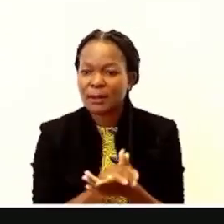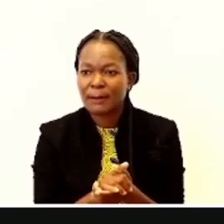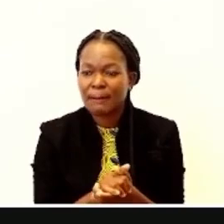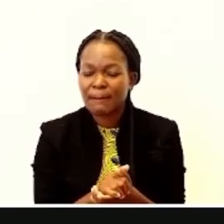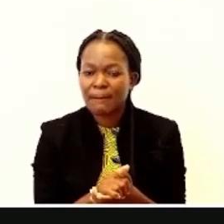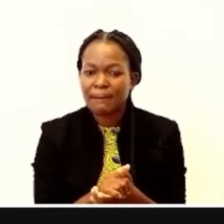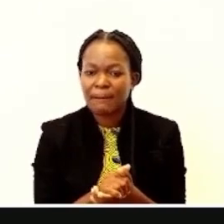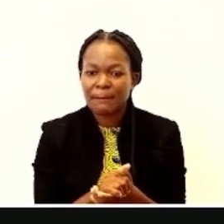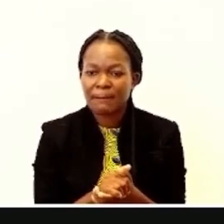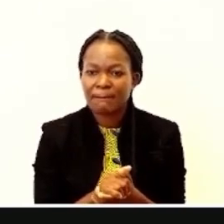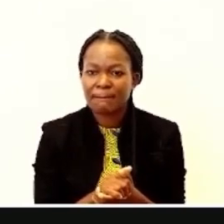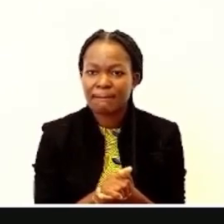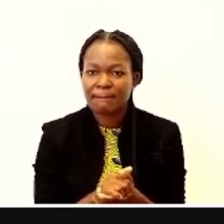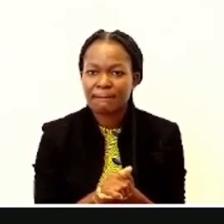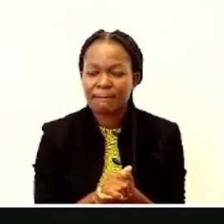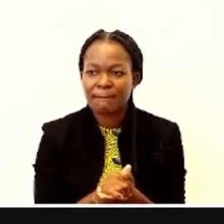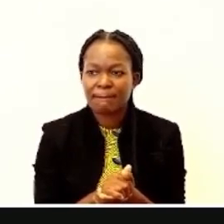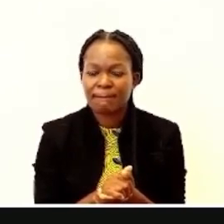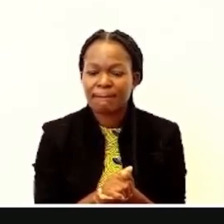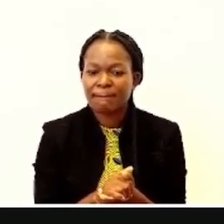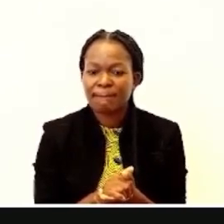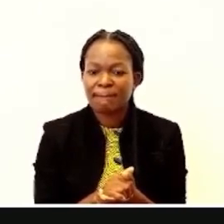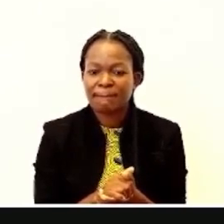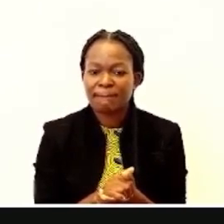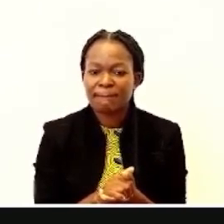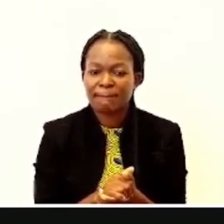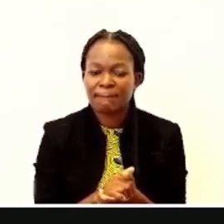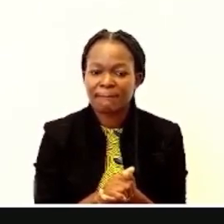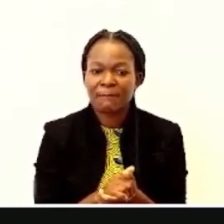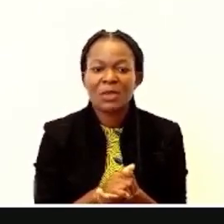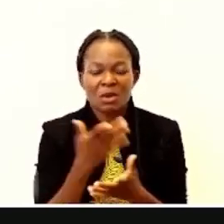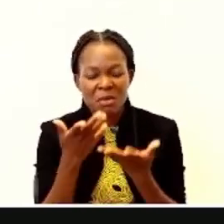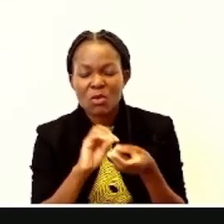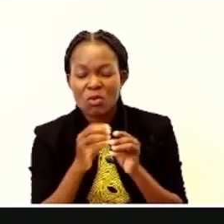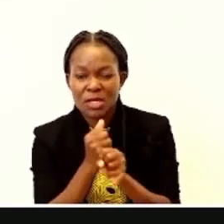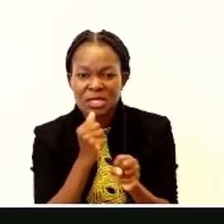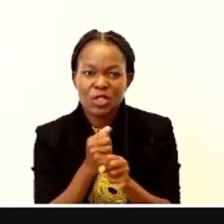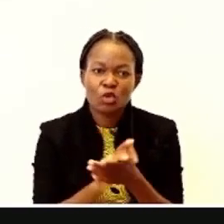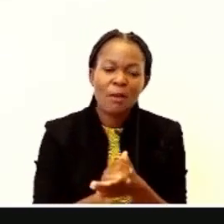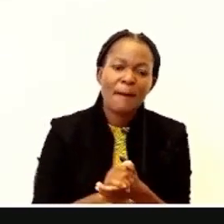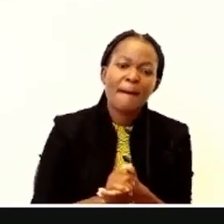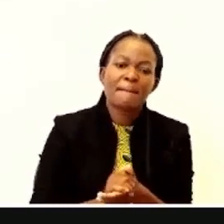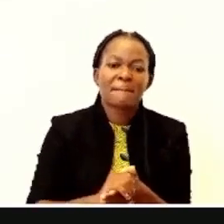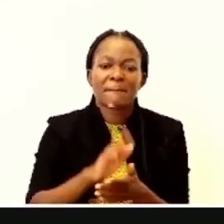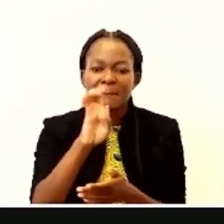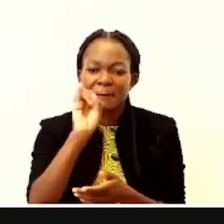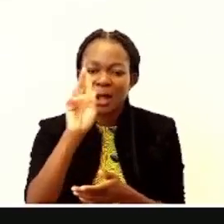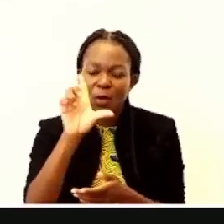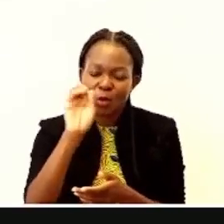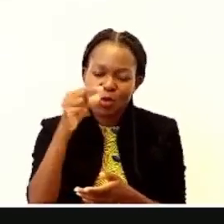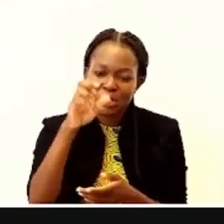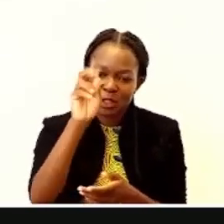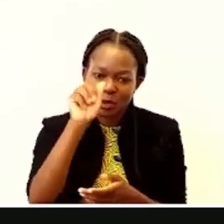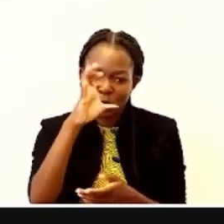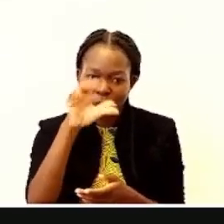of the atmosphere on a massive scale, either using biological or mechanical methods. And I want